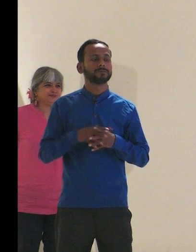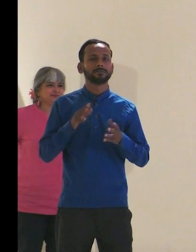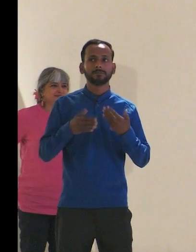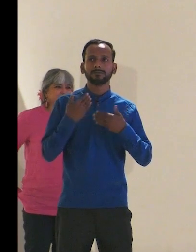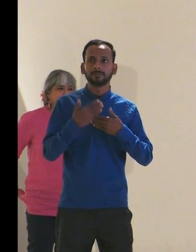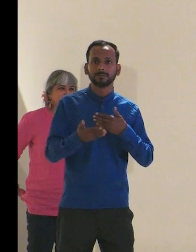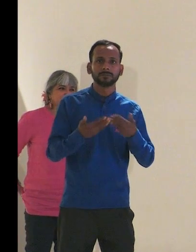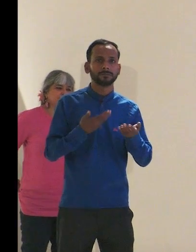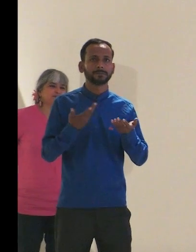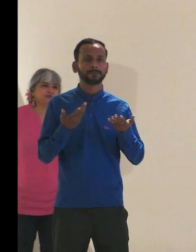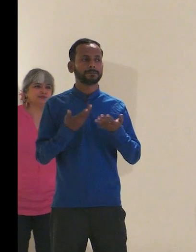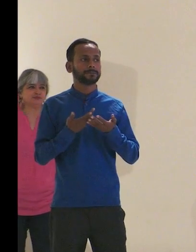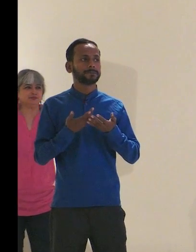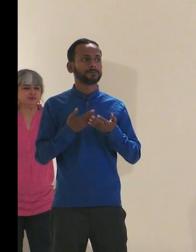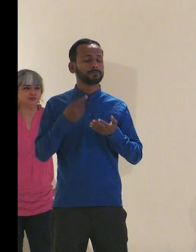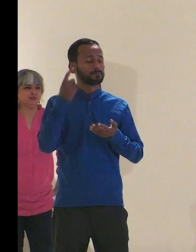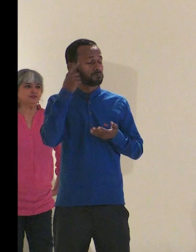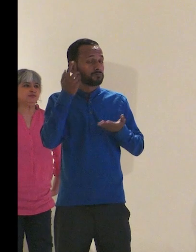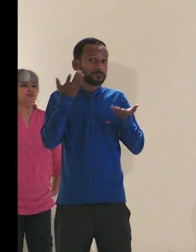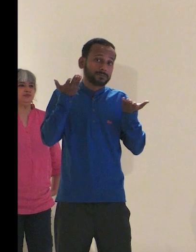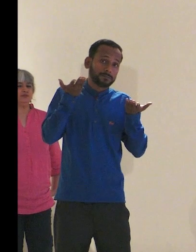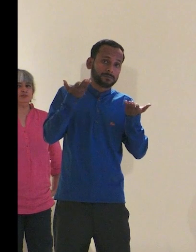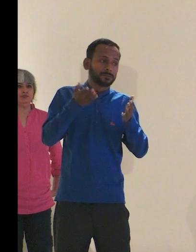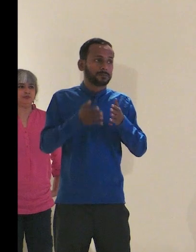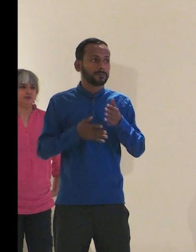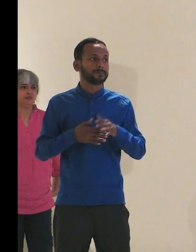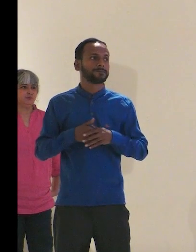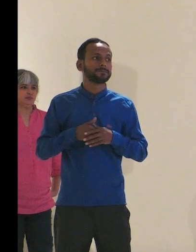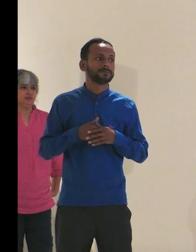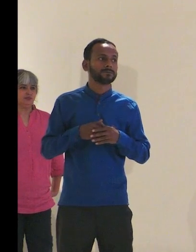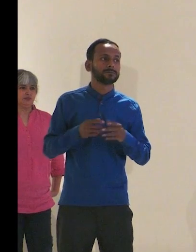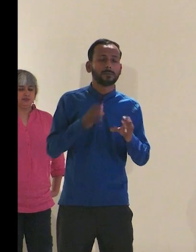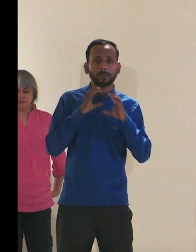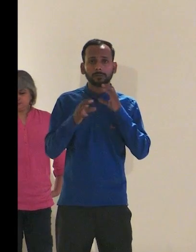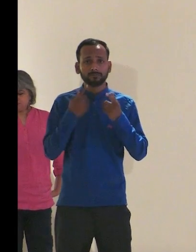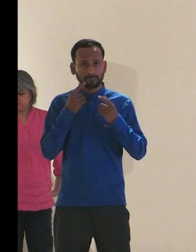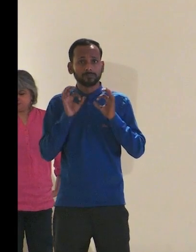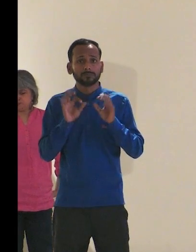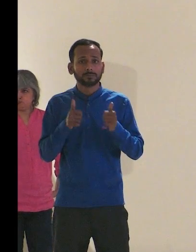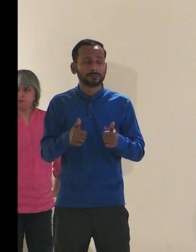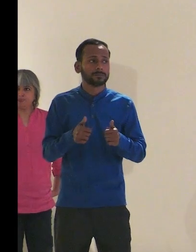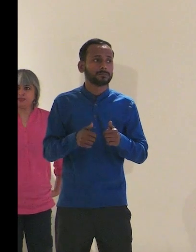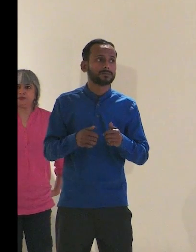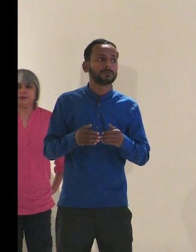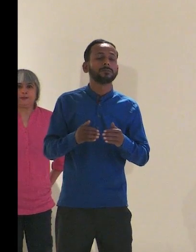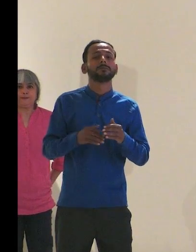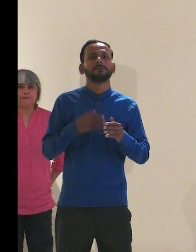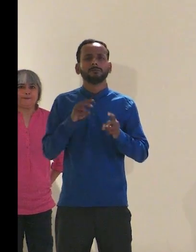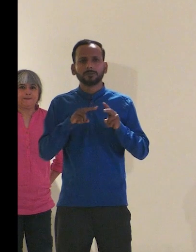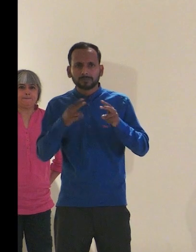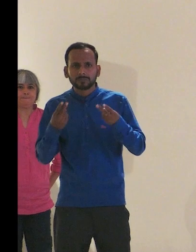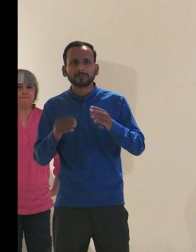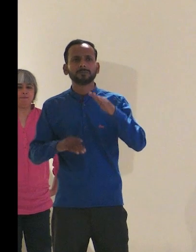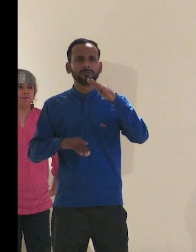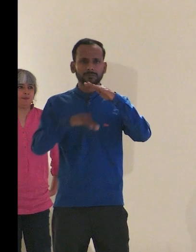in reimagining the Victoria Memorial as a place for conversation. So yes, we have various limitations about what as a